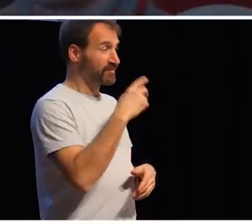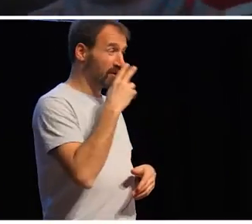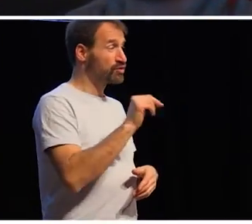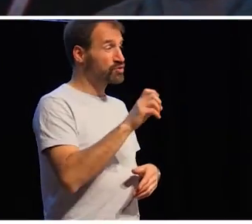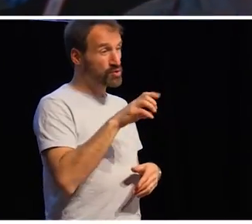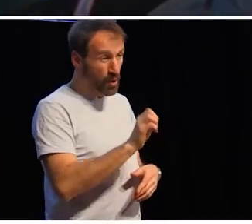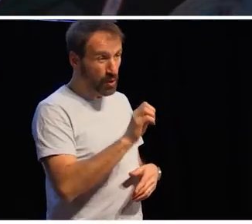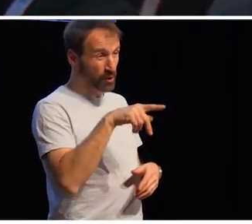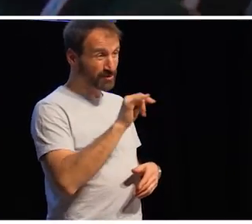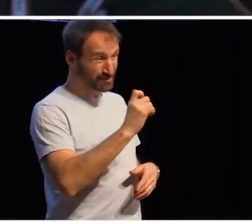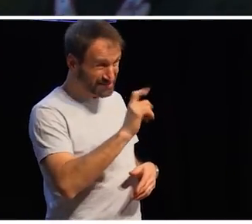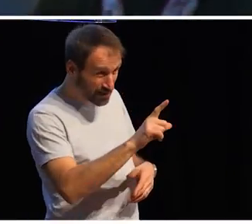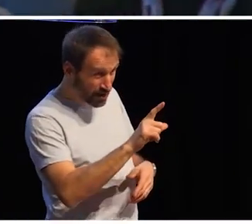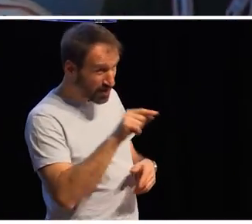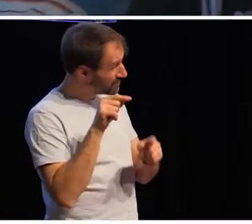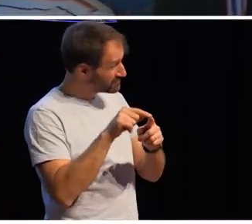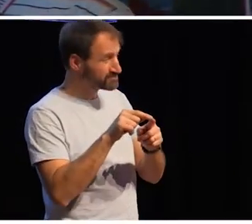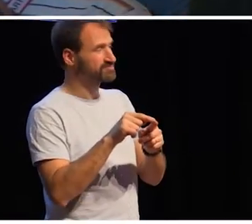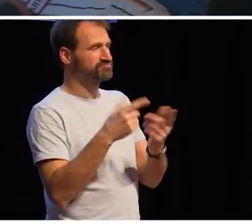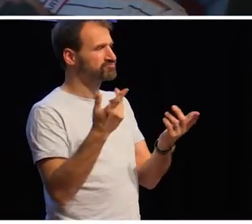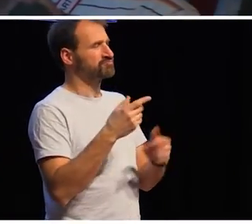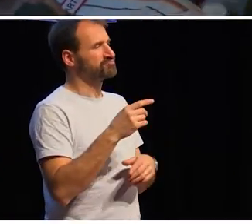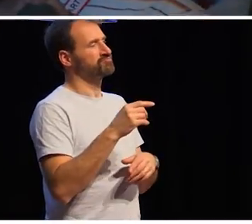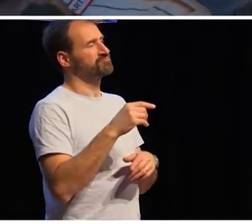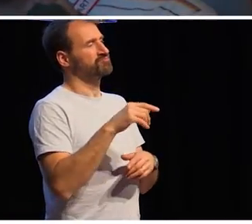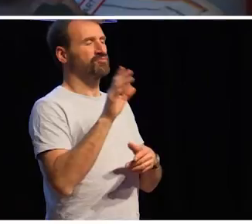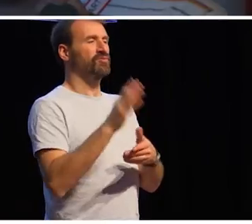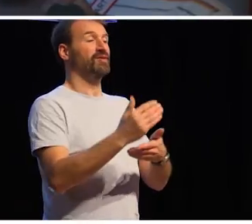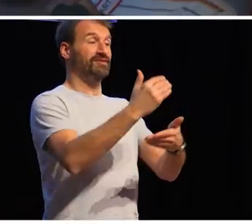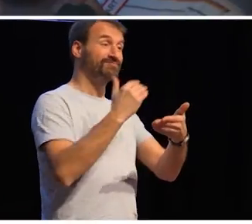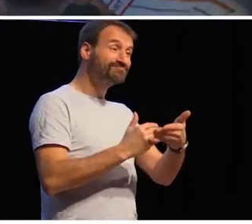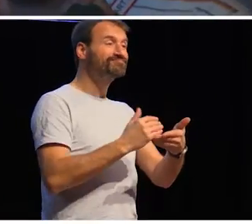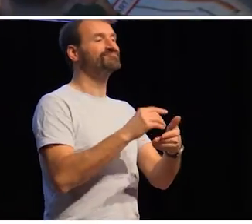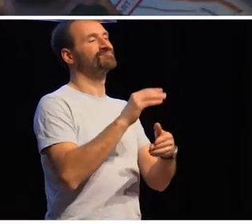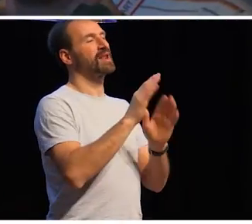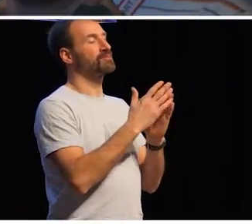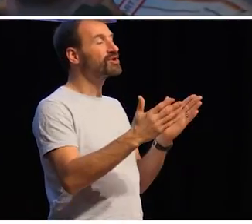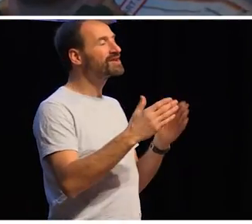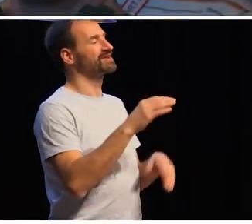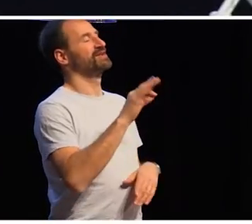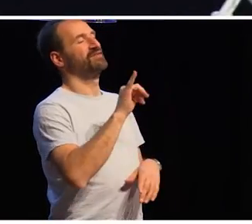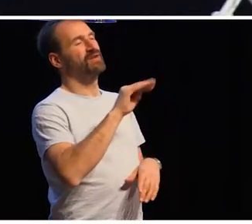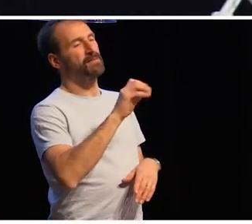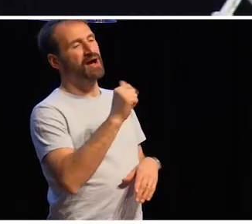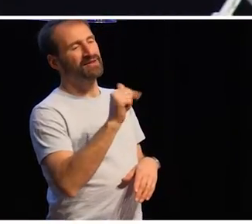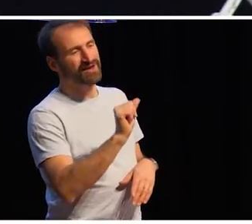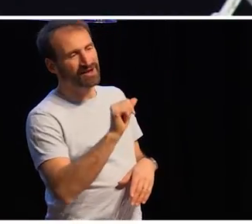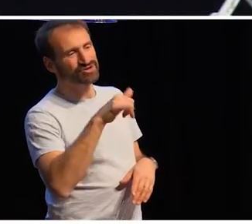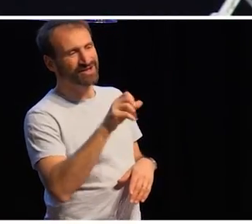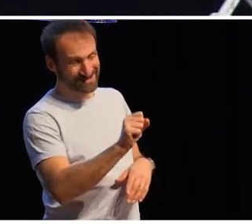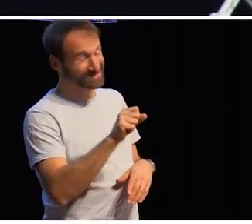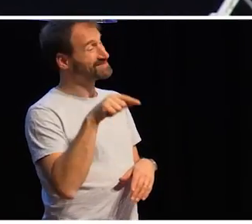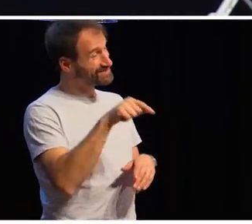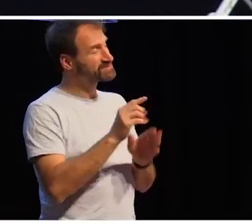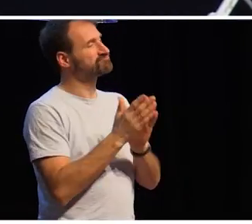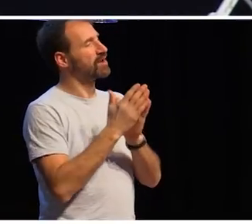called Fermata.js. Sounds familiar? Fermata is the protocol for communicating with microcontrollers. Fermata.js has a dependency of